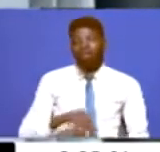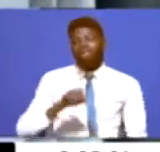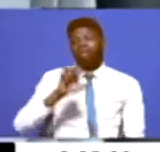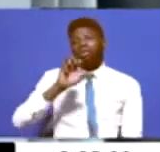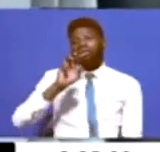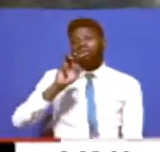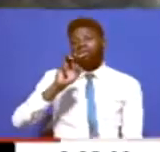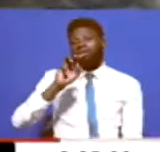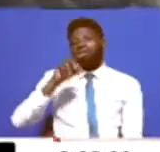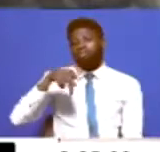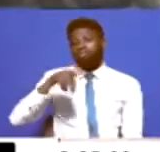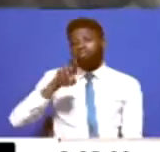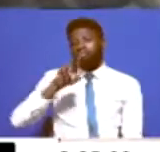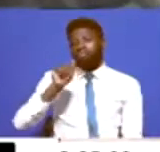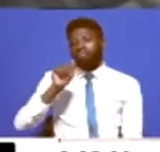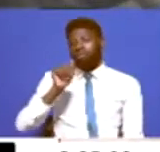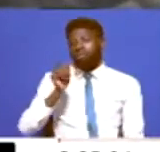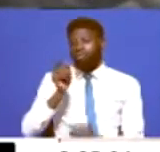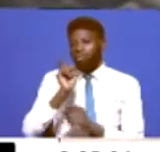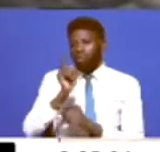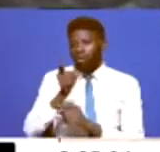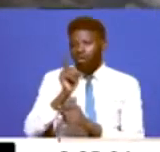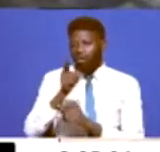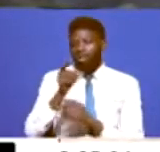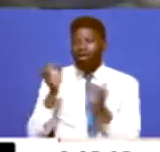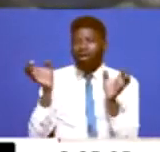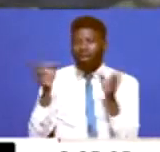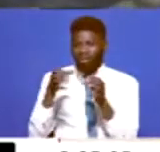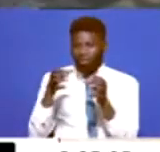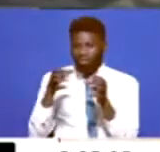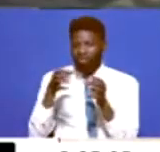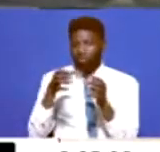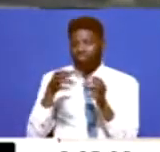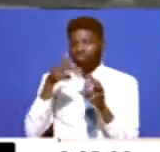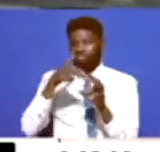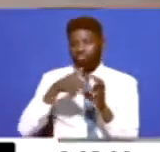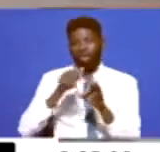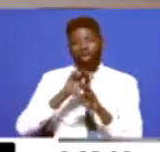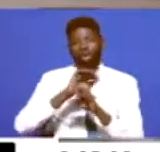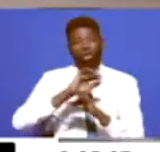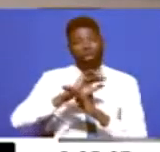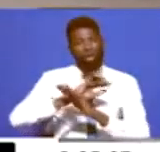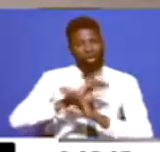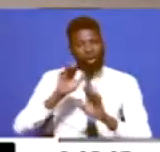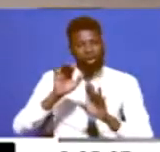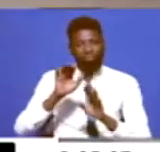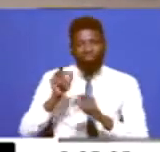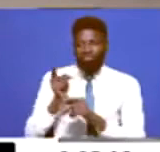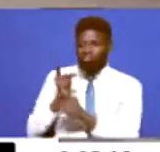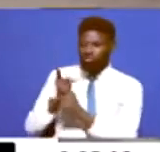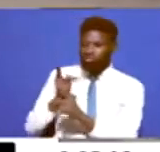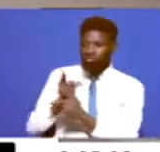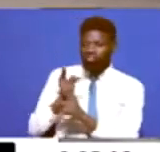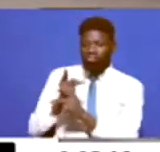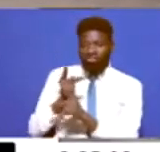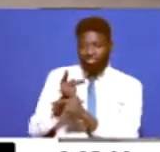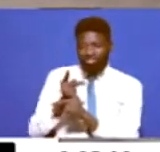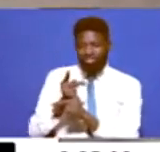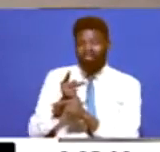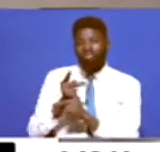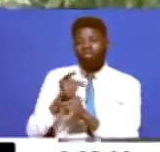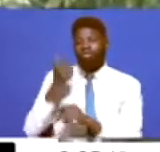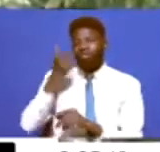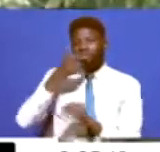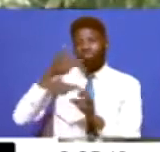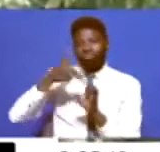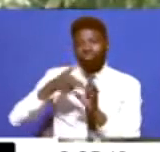oil marketing companies, depot and retail station against holding back sales of petroleum products, saying the action was punishable